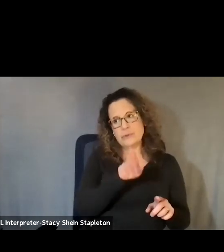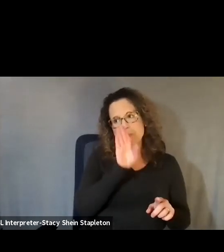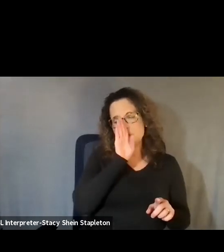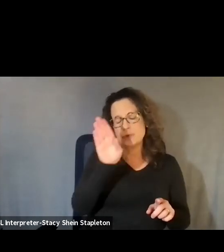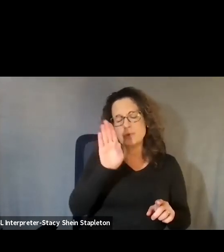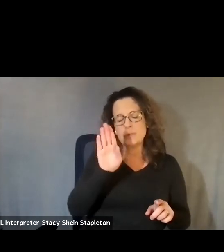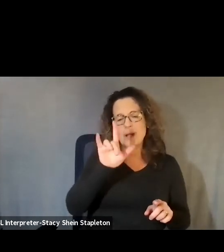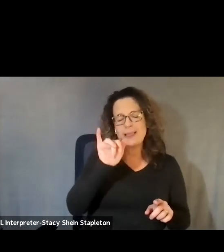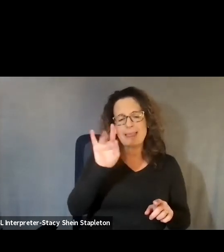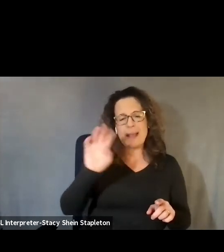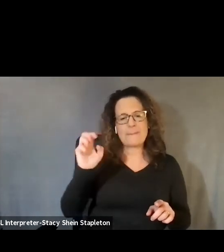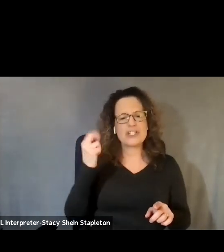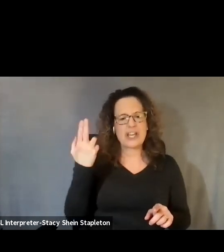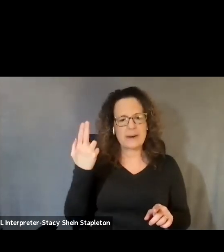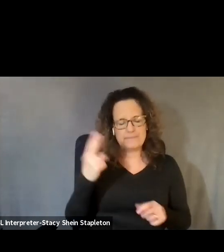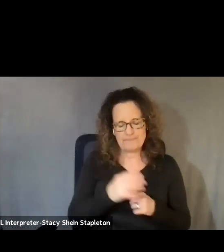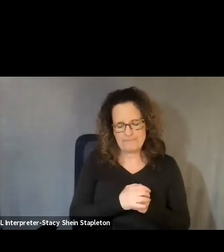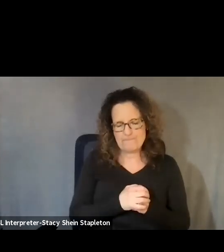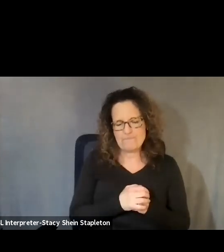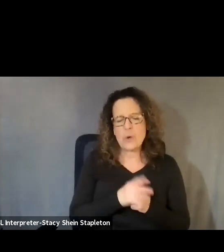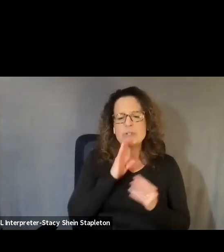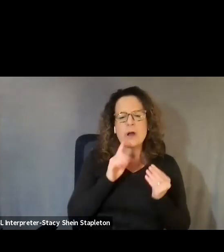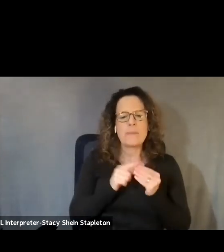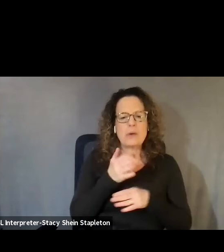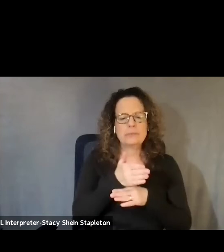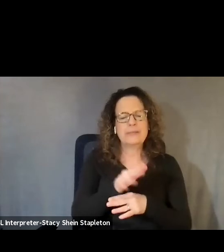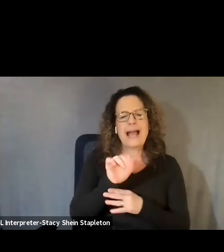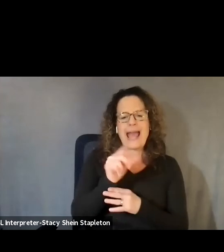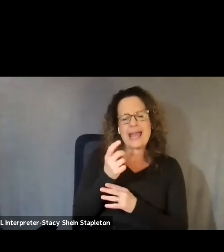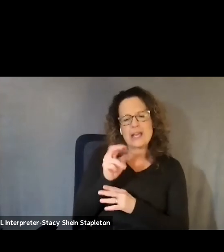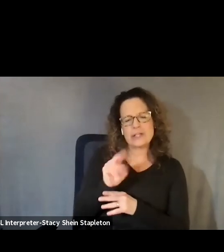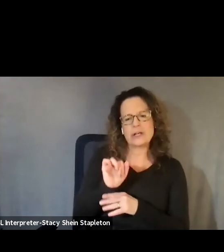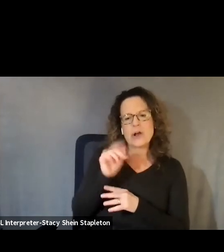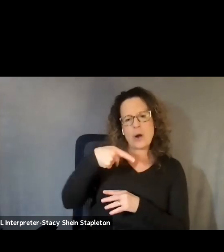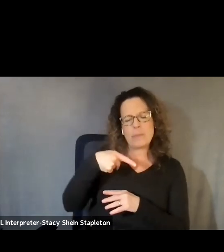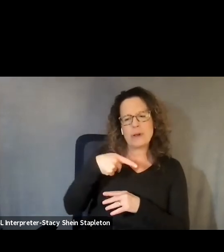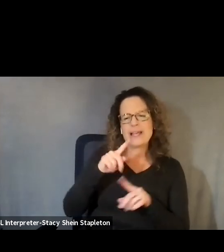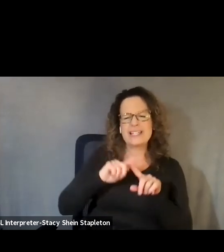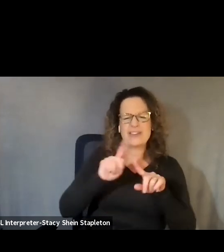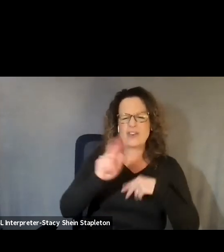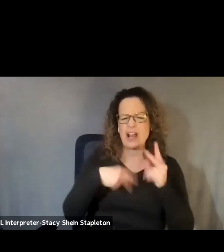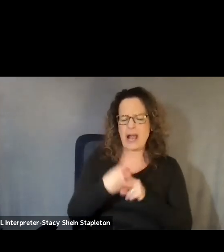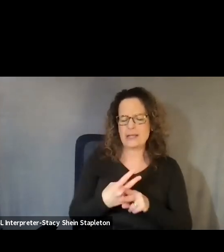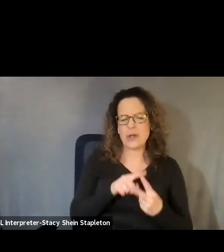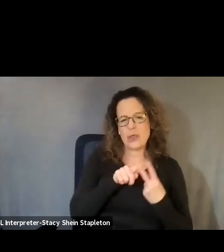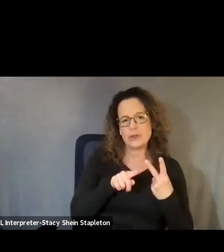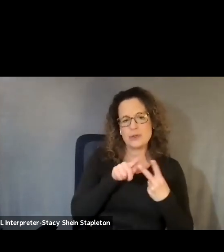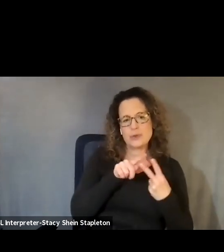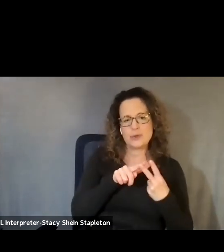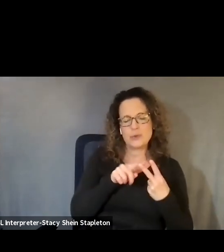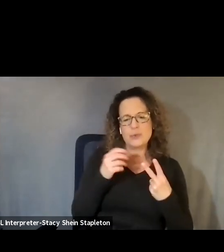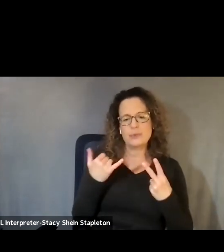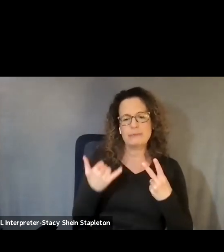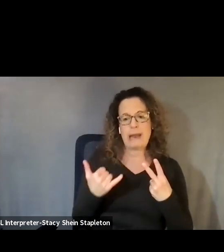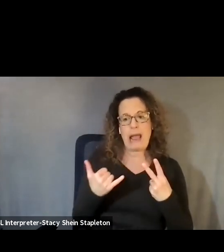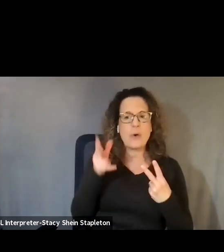over the past several decades. When we talk about Asian carp, there are actually several different kinds, but the 2 kinds that are in the news the